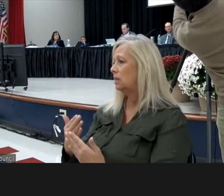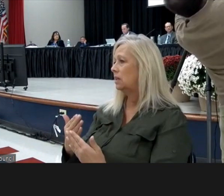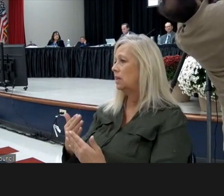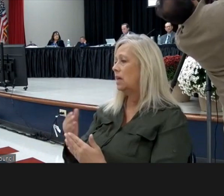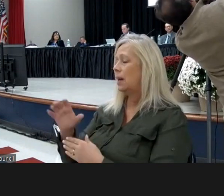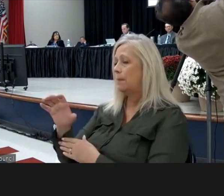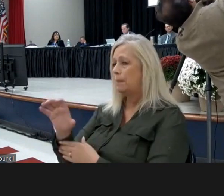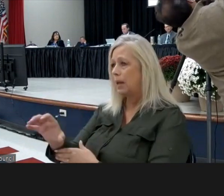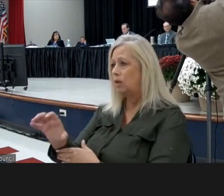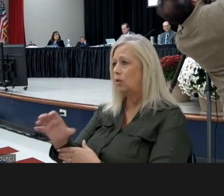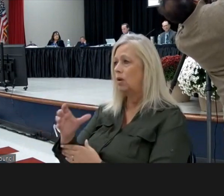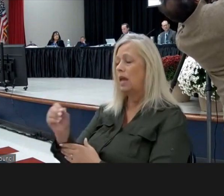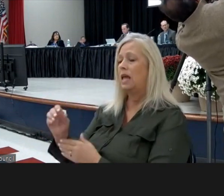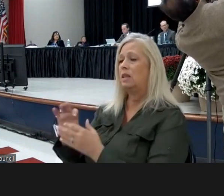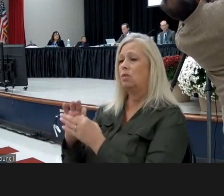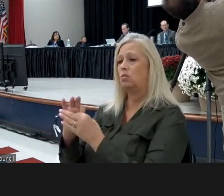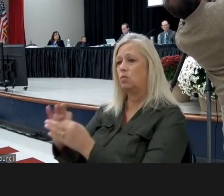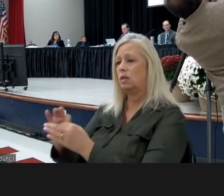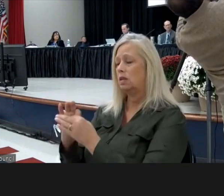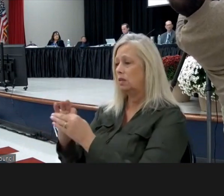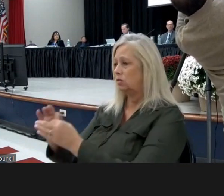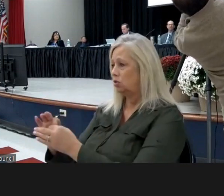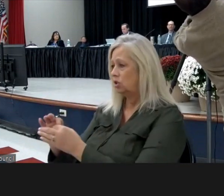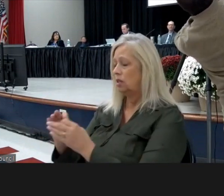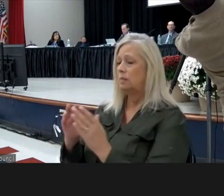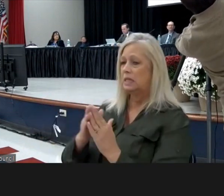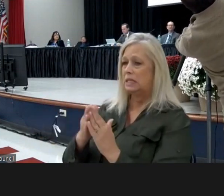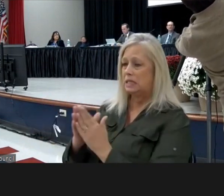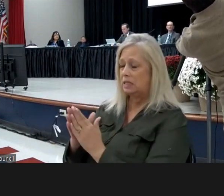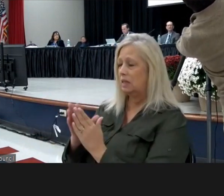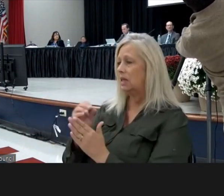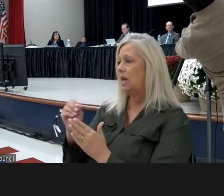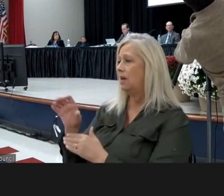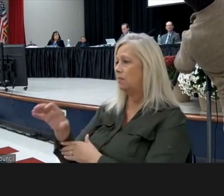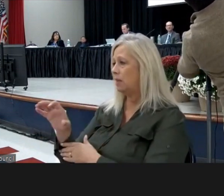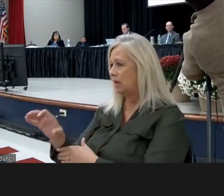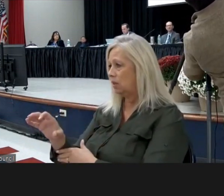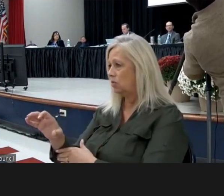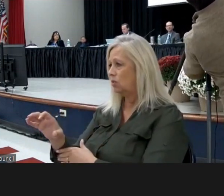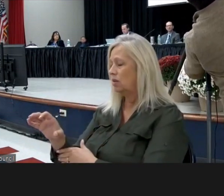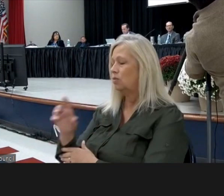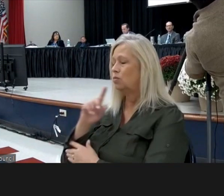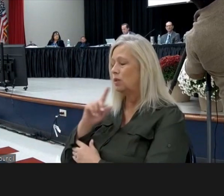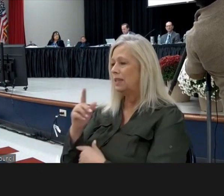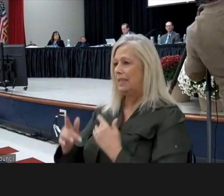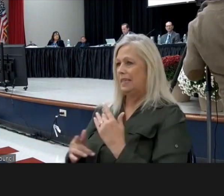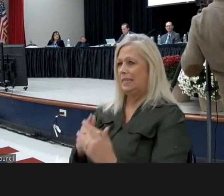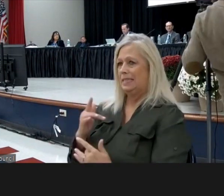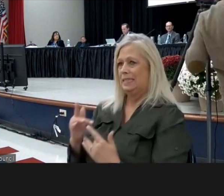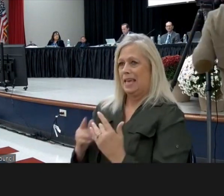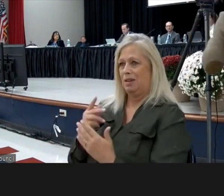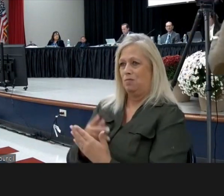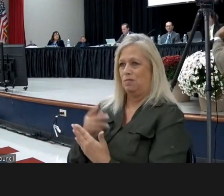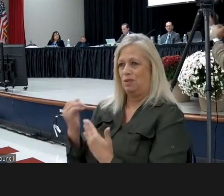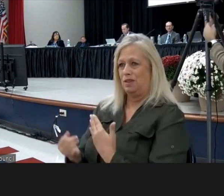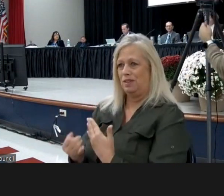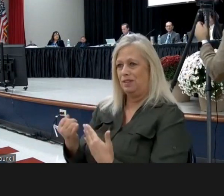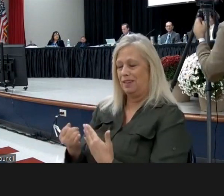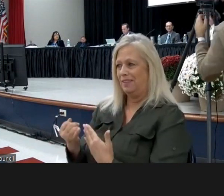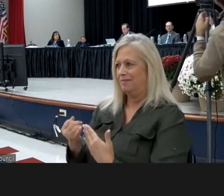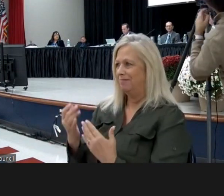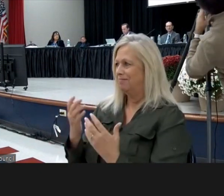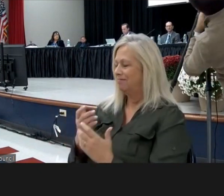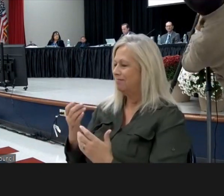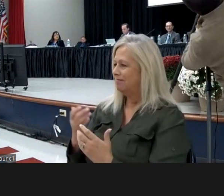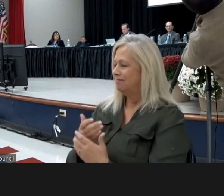and the relationship that the city and Baylor have. And this is such an exciting project. This is like a huge once every 100